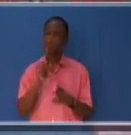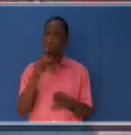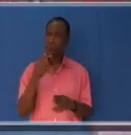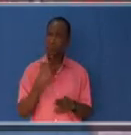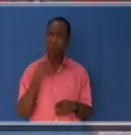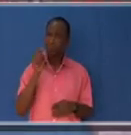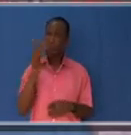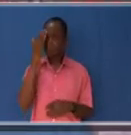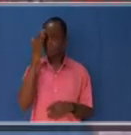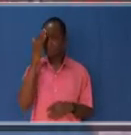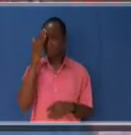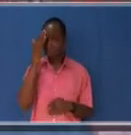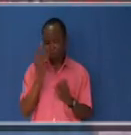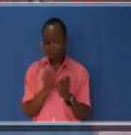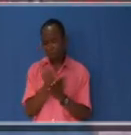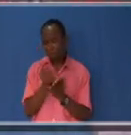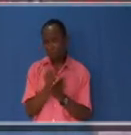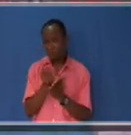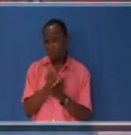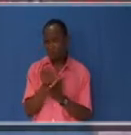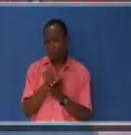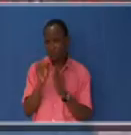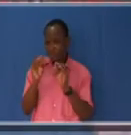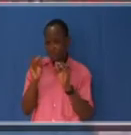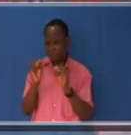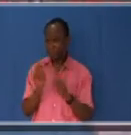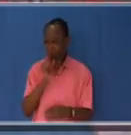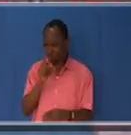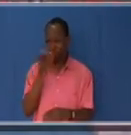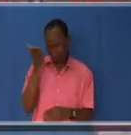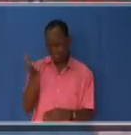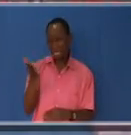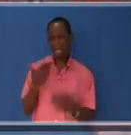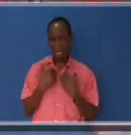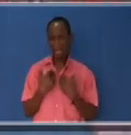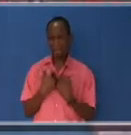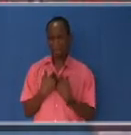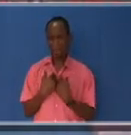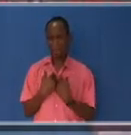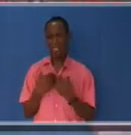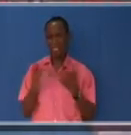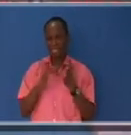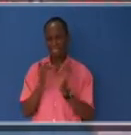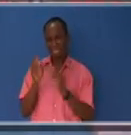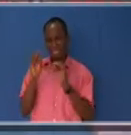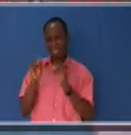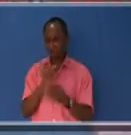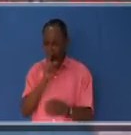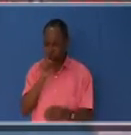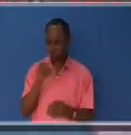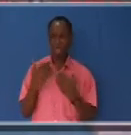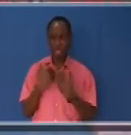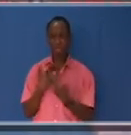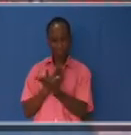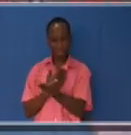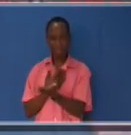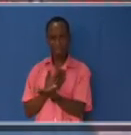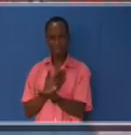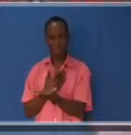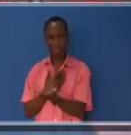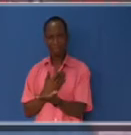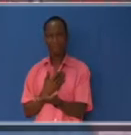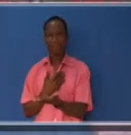was a woman, say, no quarrying chile power, I ye Christ on chile, the doctrine of Christ, which is the true